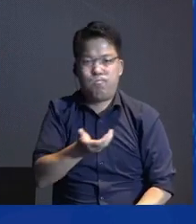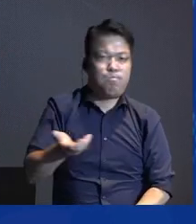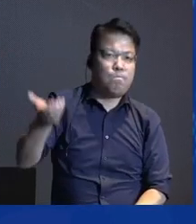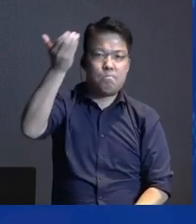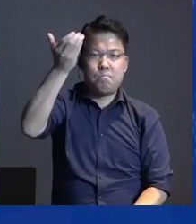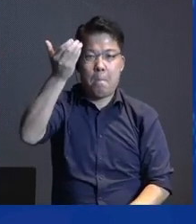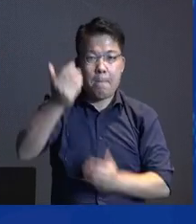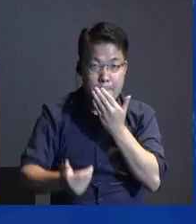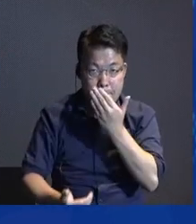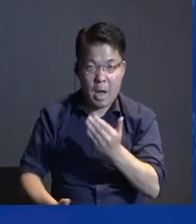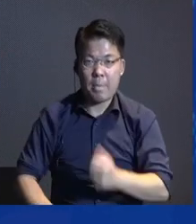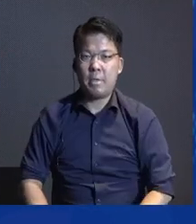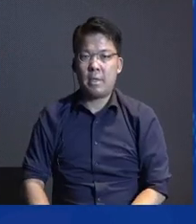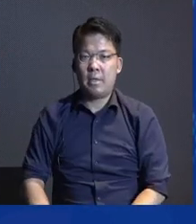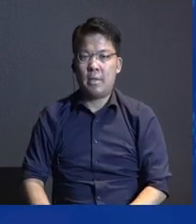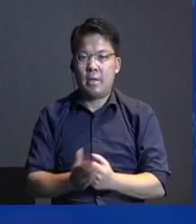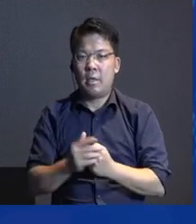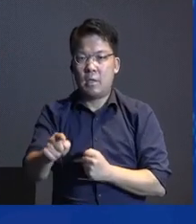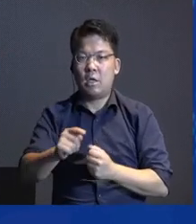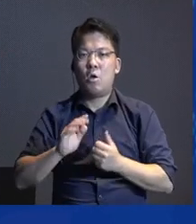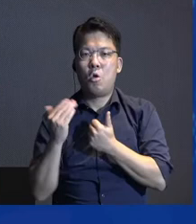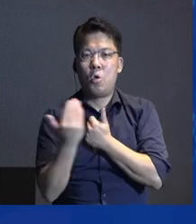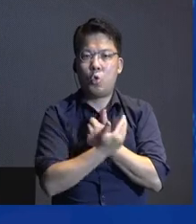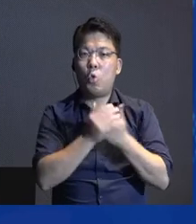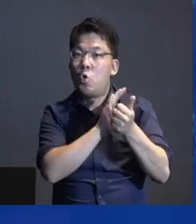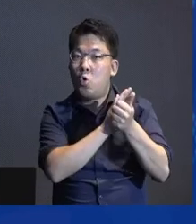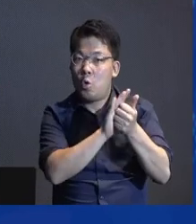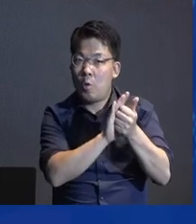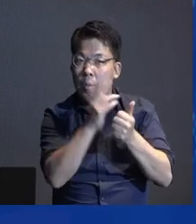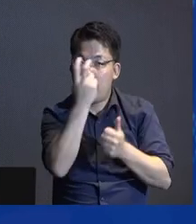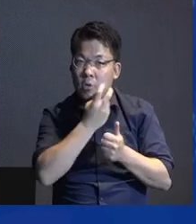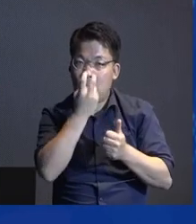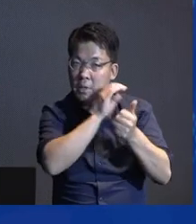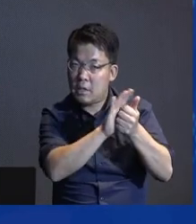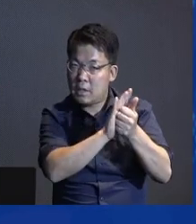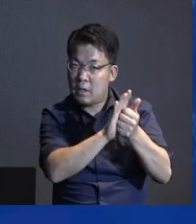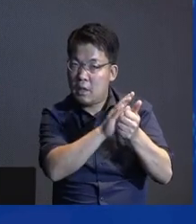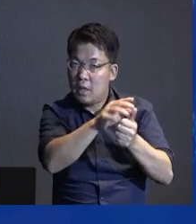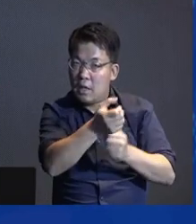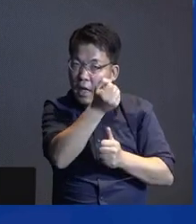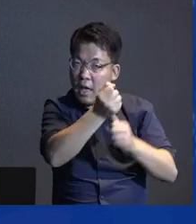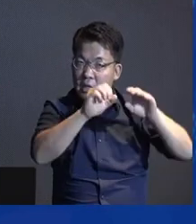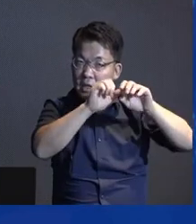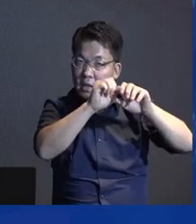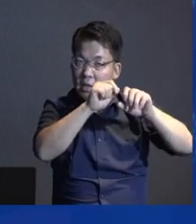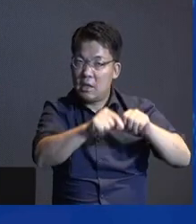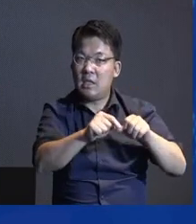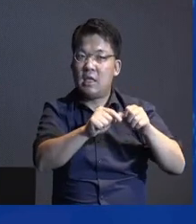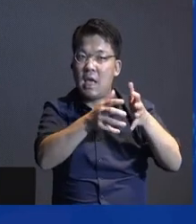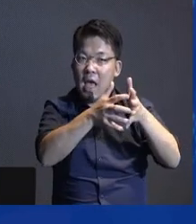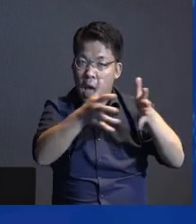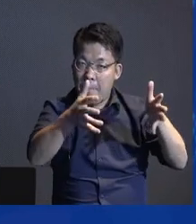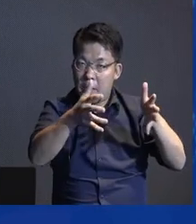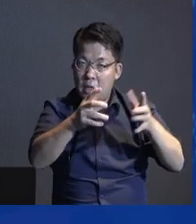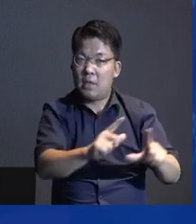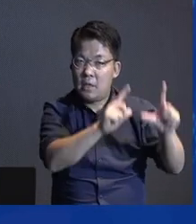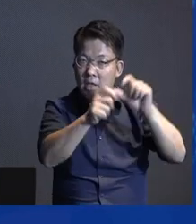The housing complex with the care functions is the one with the core of a very good city community.